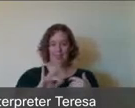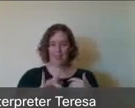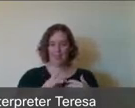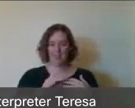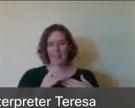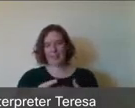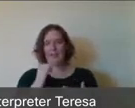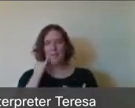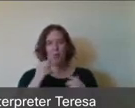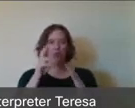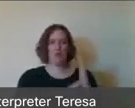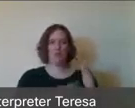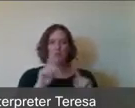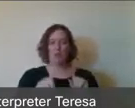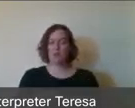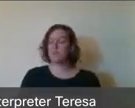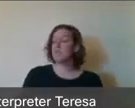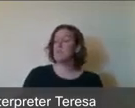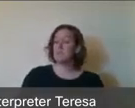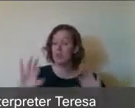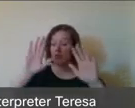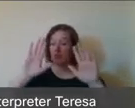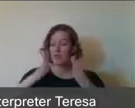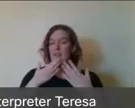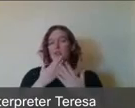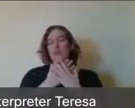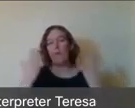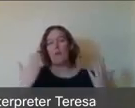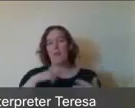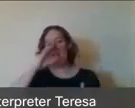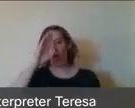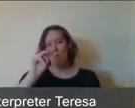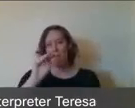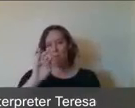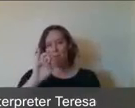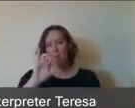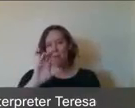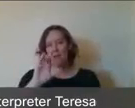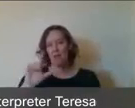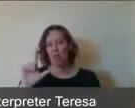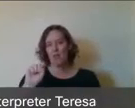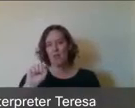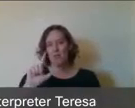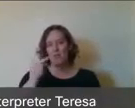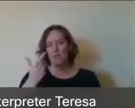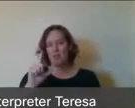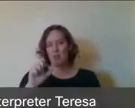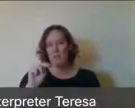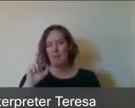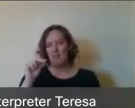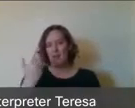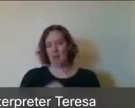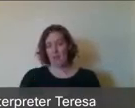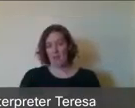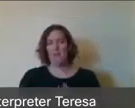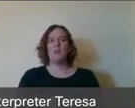questions. Sounds great, thank you so much. Hi everyone, Michael Siegelman again. So